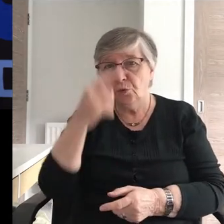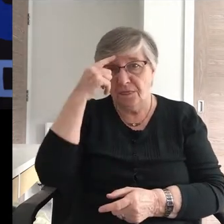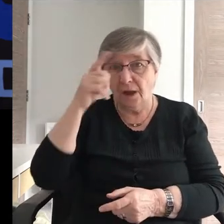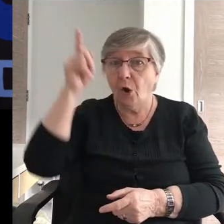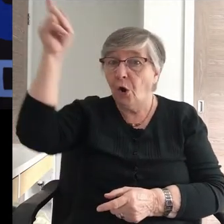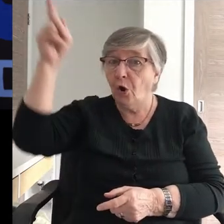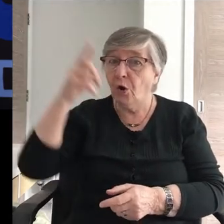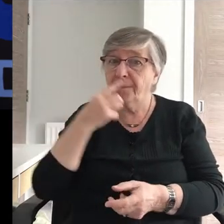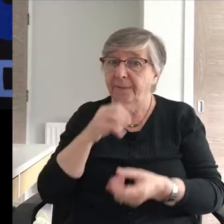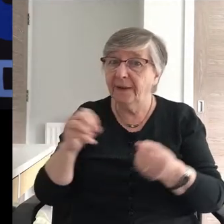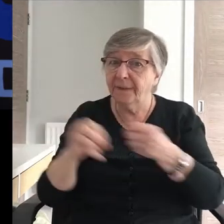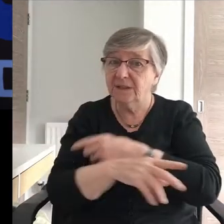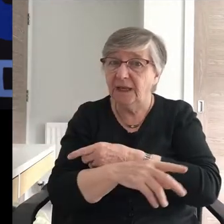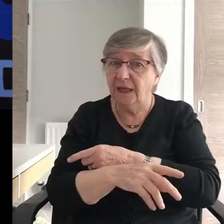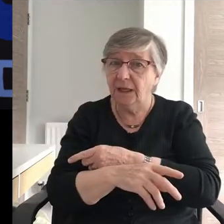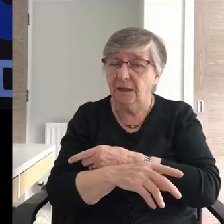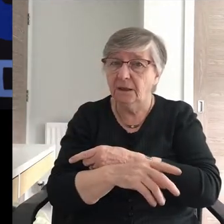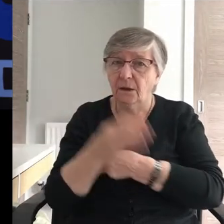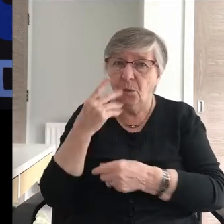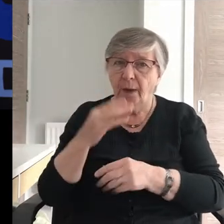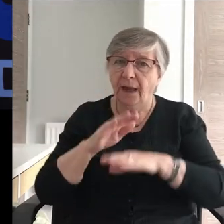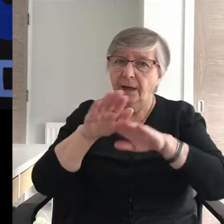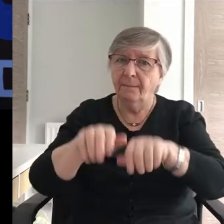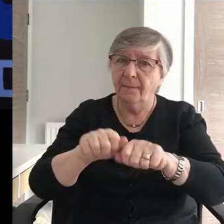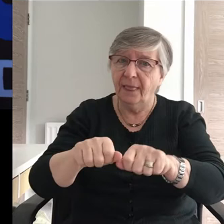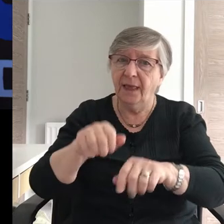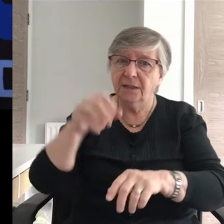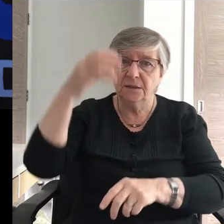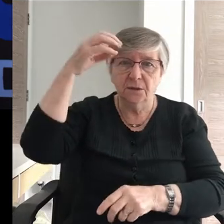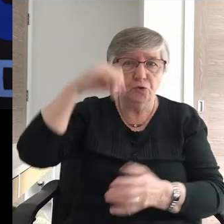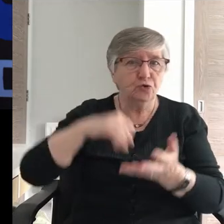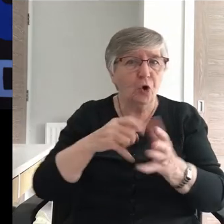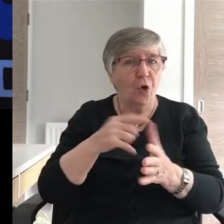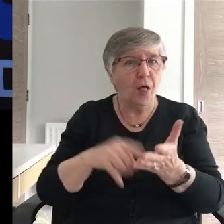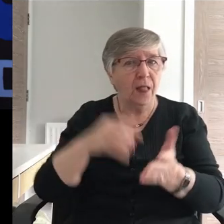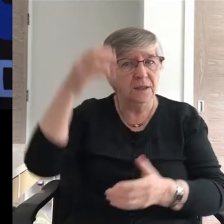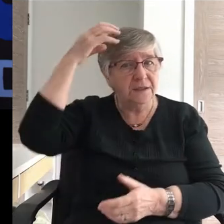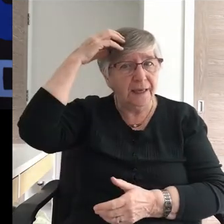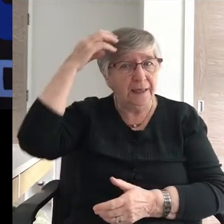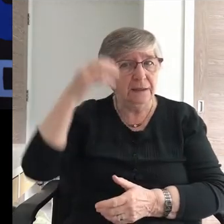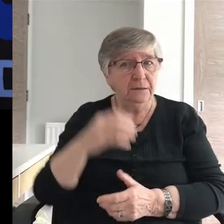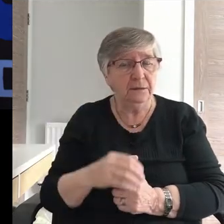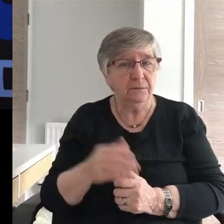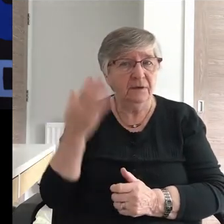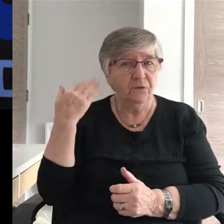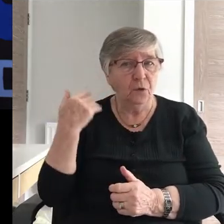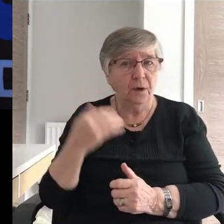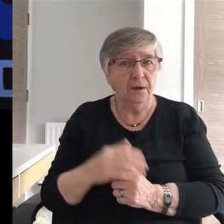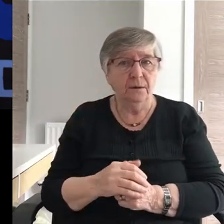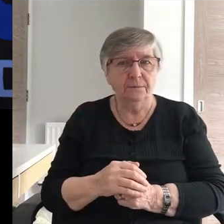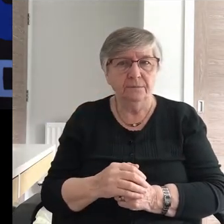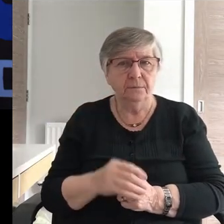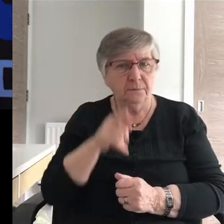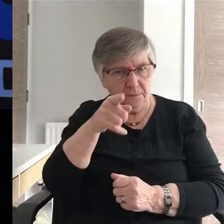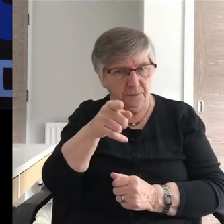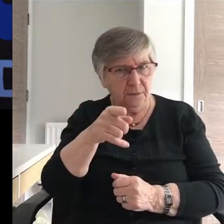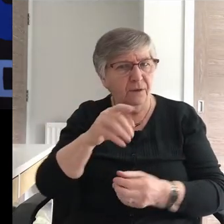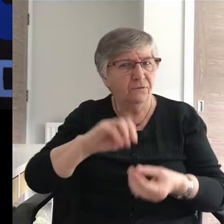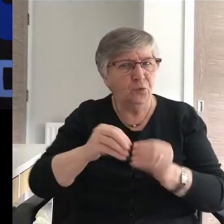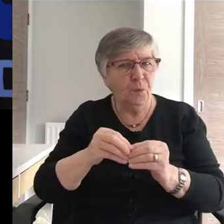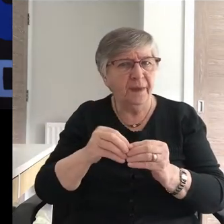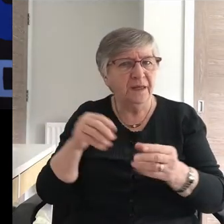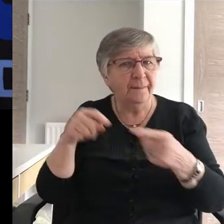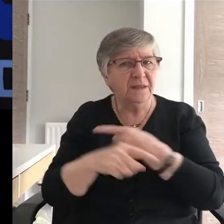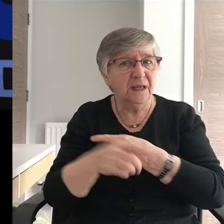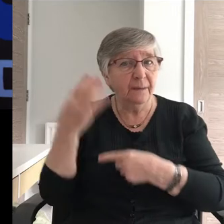God made a mistake in appointing Saul as king over Israel in the first place? Have you ever made a